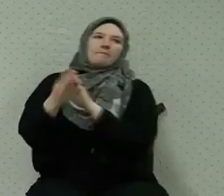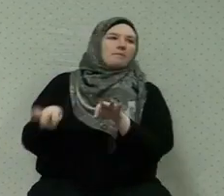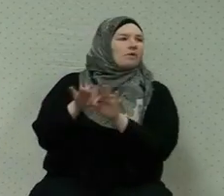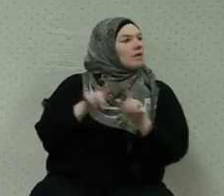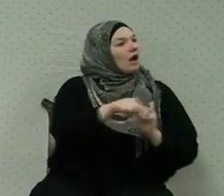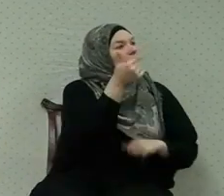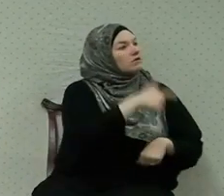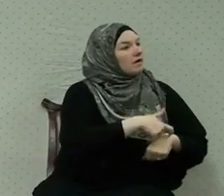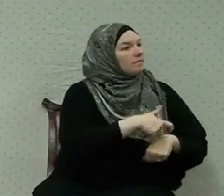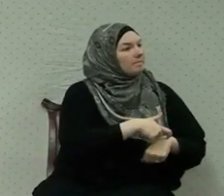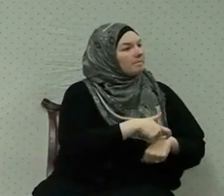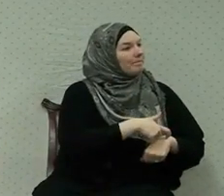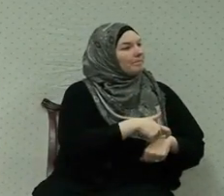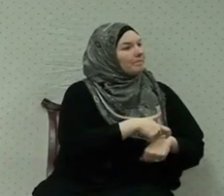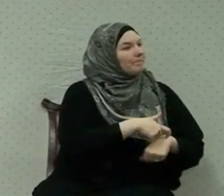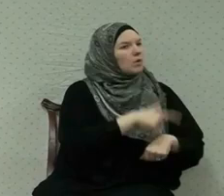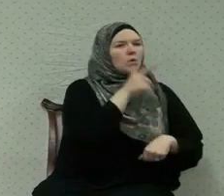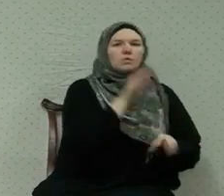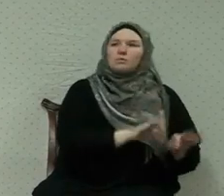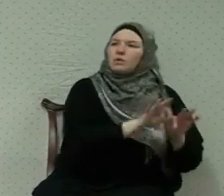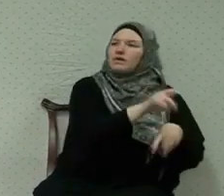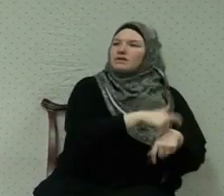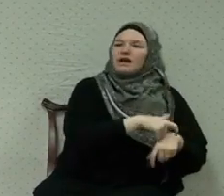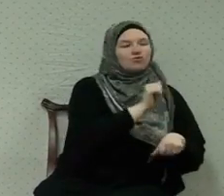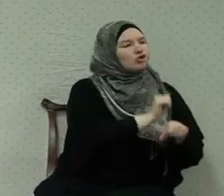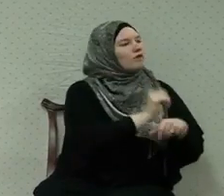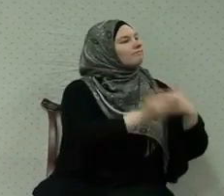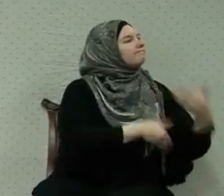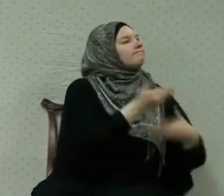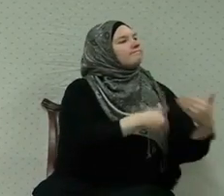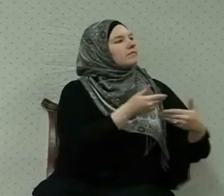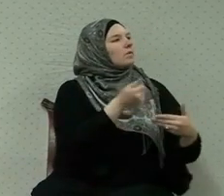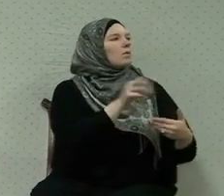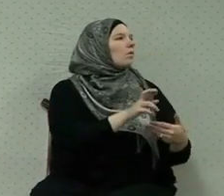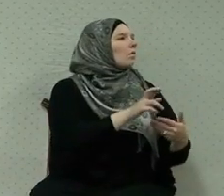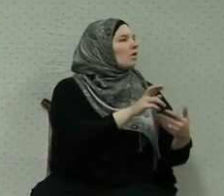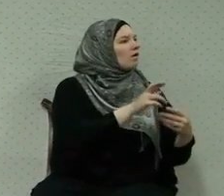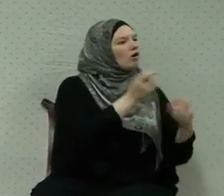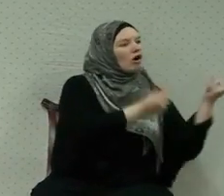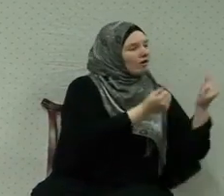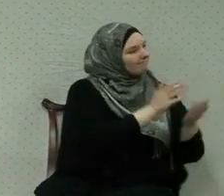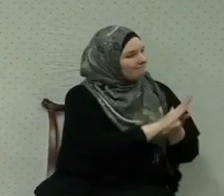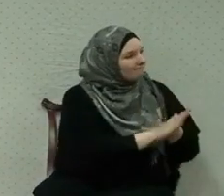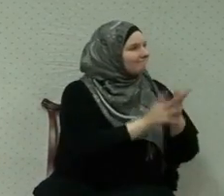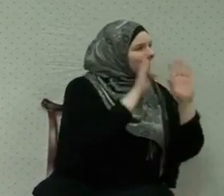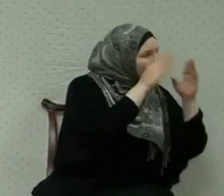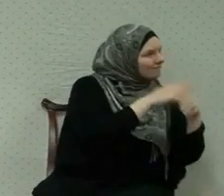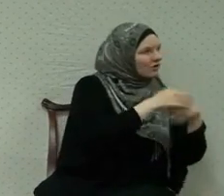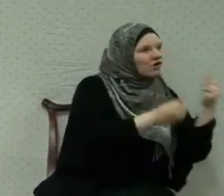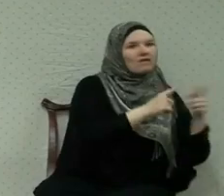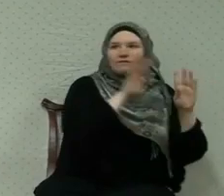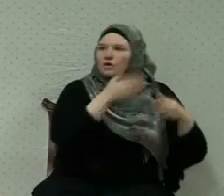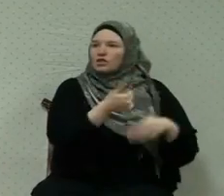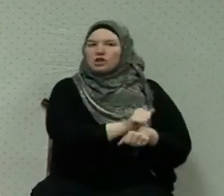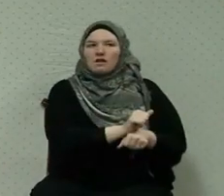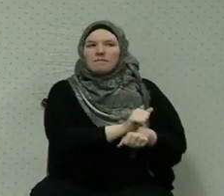times? Who's important then? Then we change Him for other gods. We change Him for other